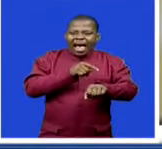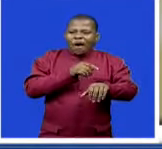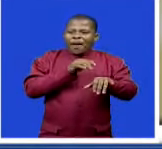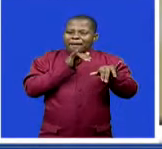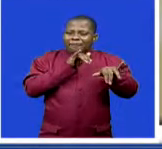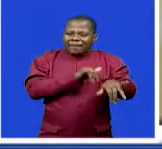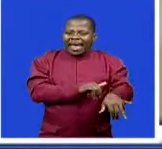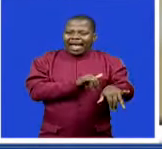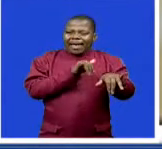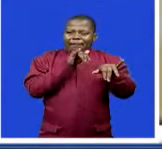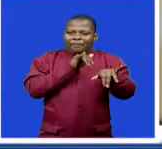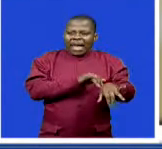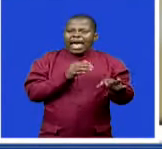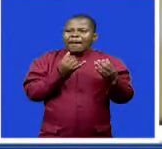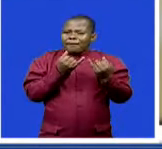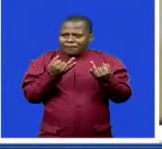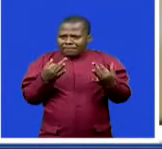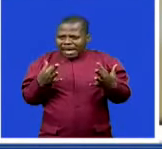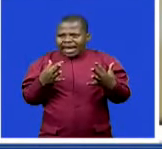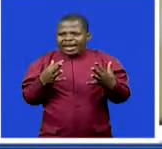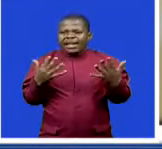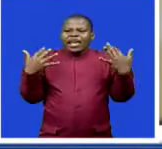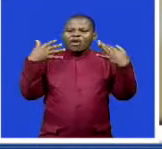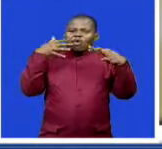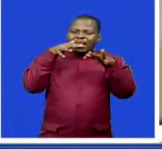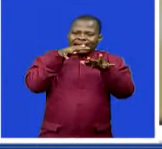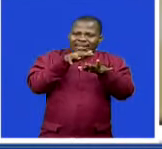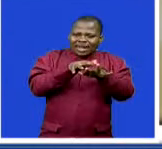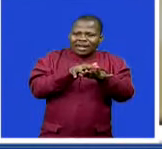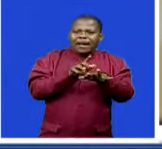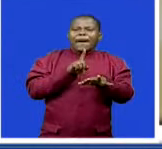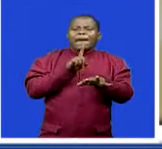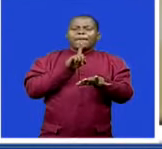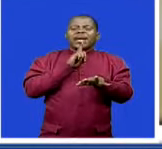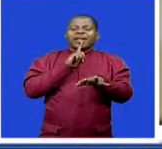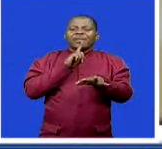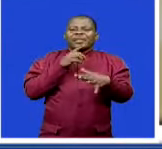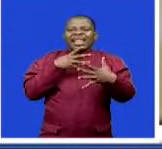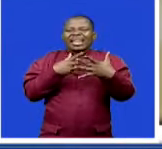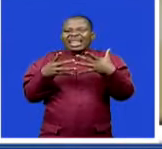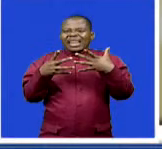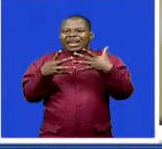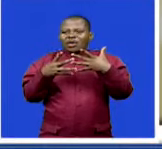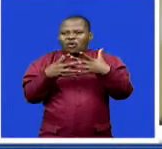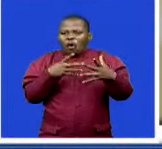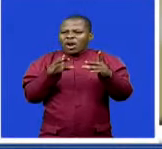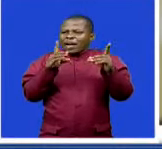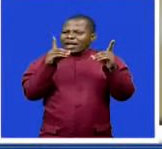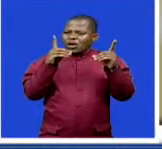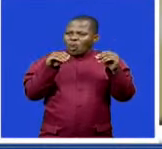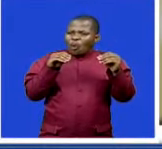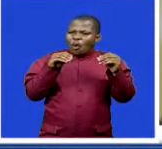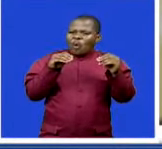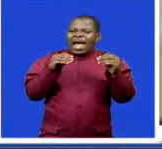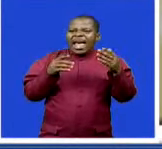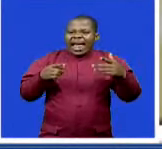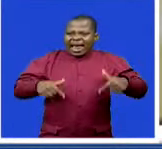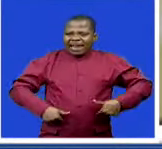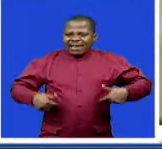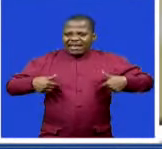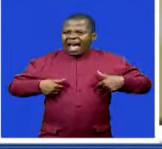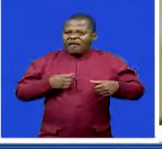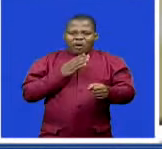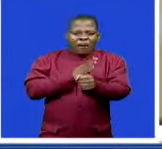laba wahlalelako baspenda ku social media, but now siyabuka what value has it added empilweni tabo kanje